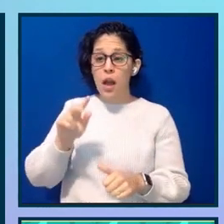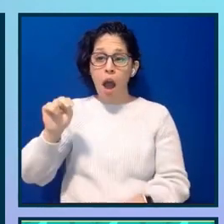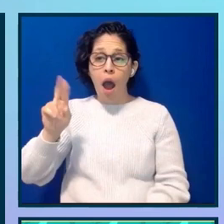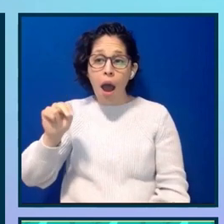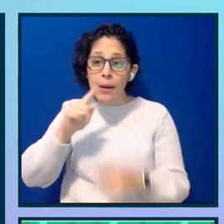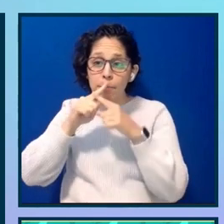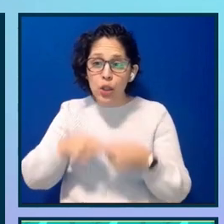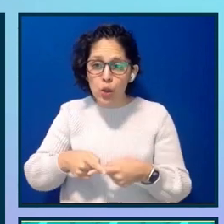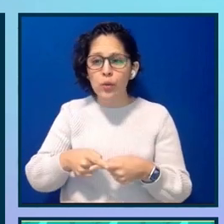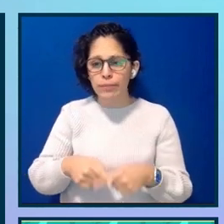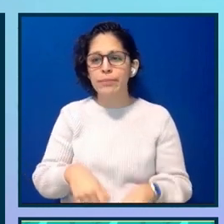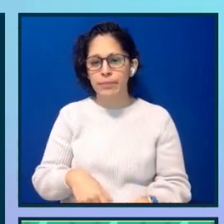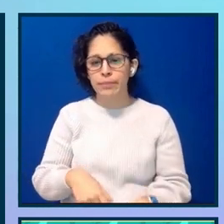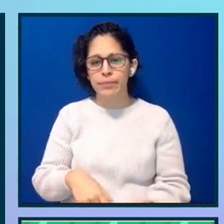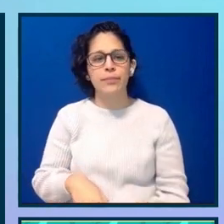JAWS.